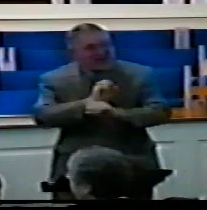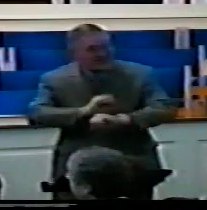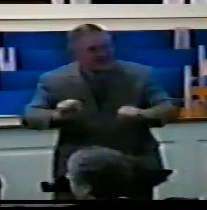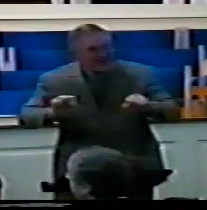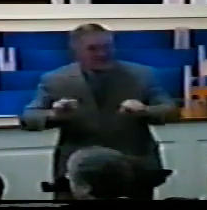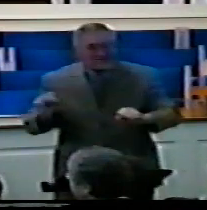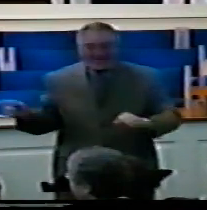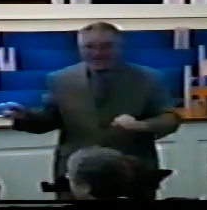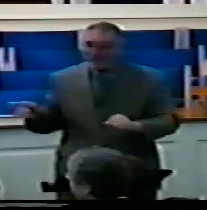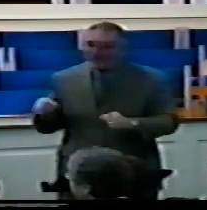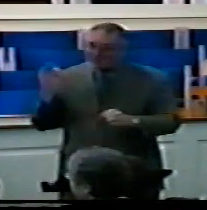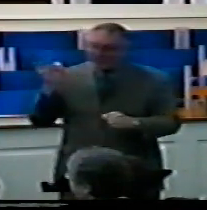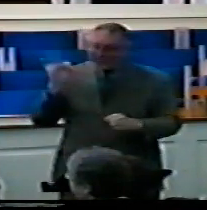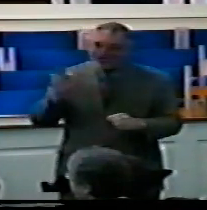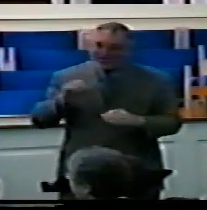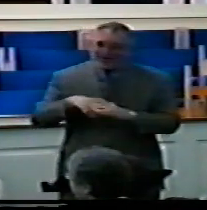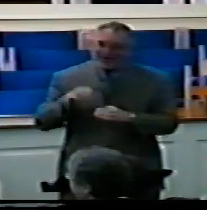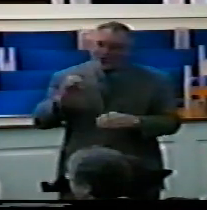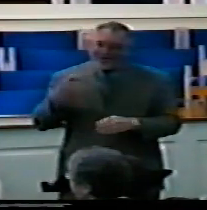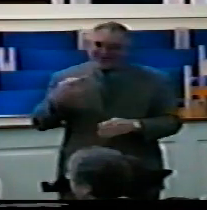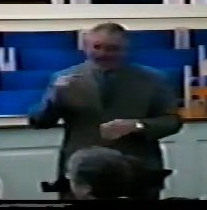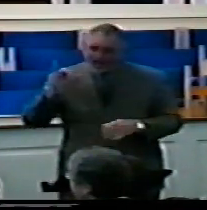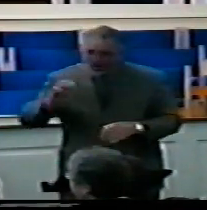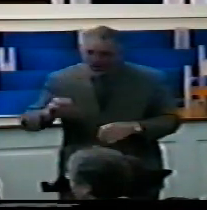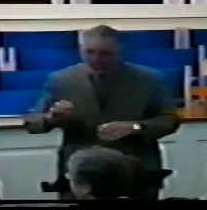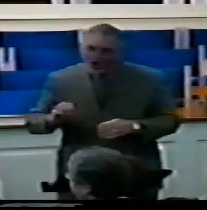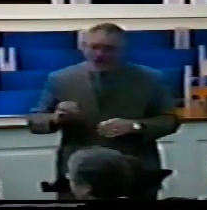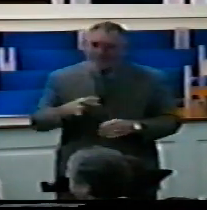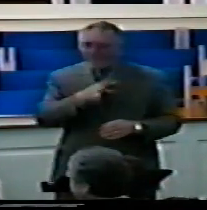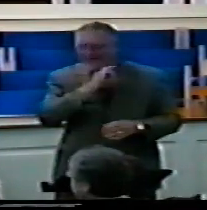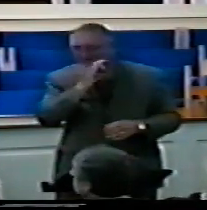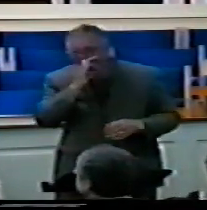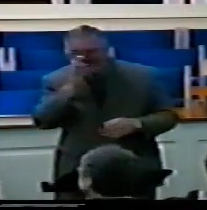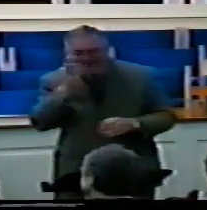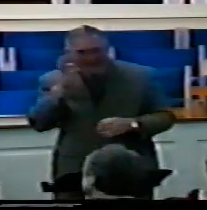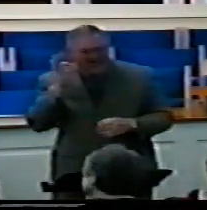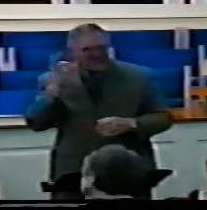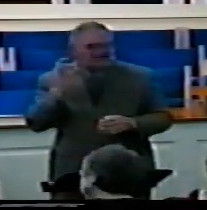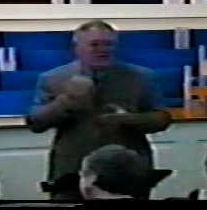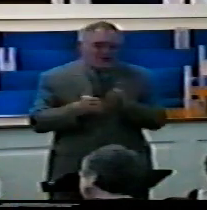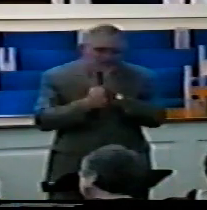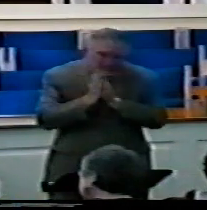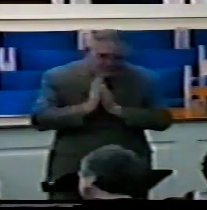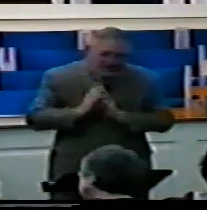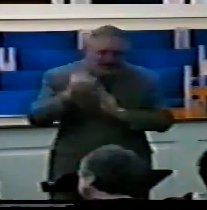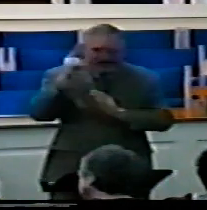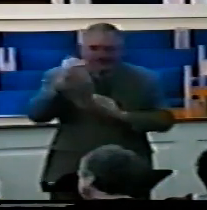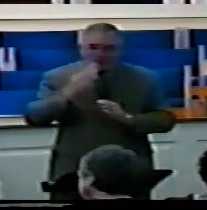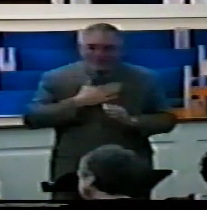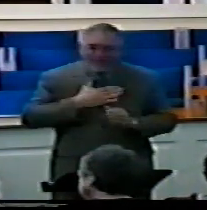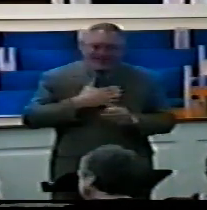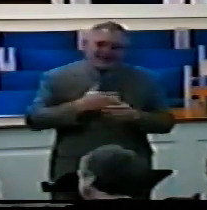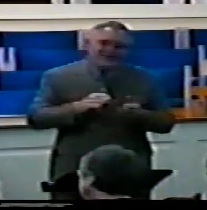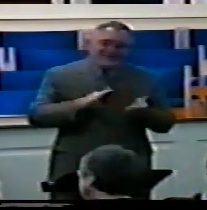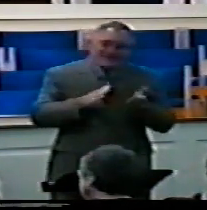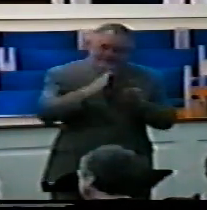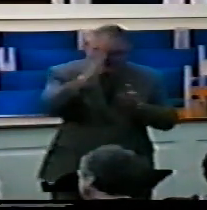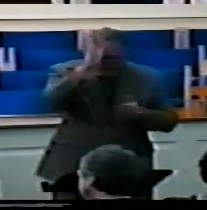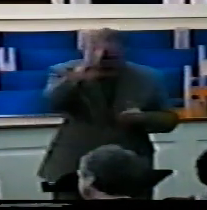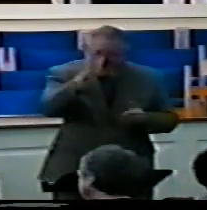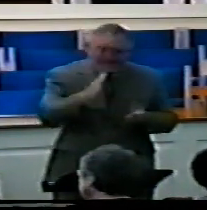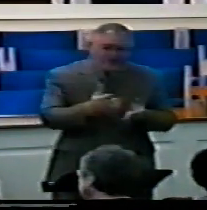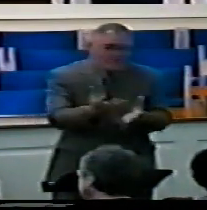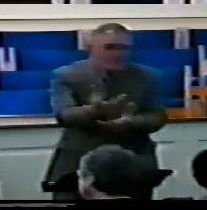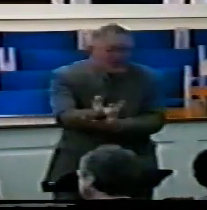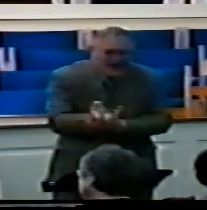in Ravenna, Ohio. My wife and I had been fasting and praying for my daddy for 10 days, begging God for his soul.